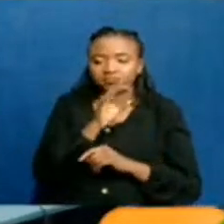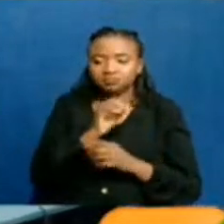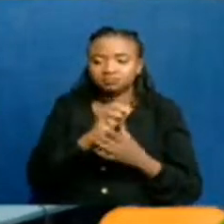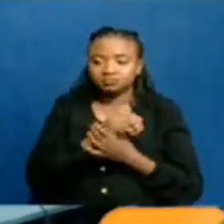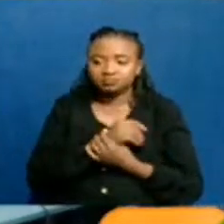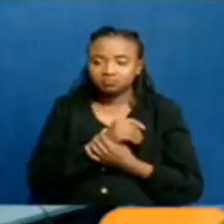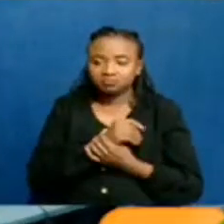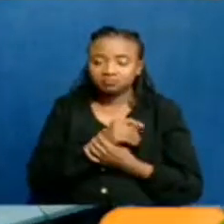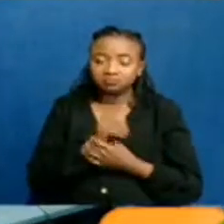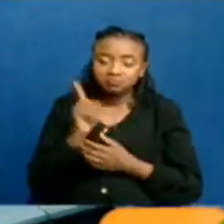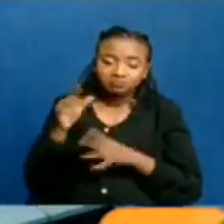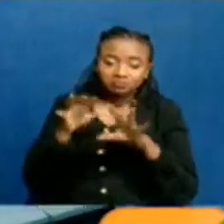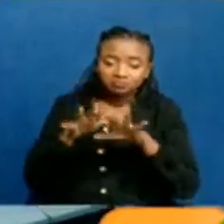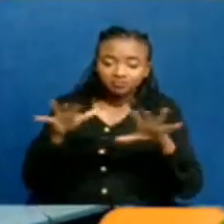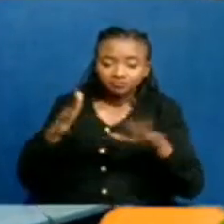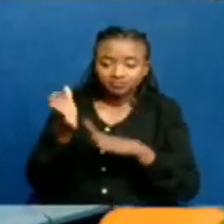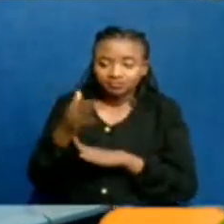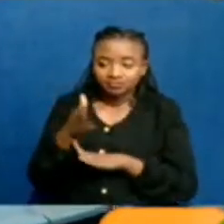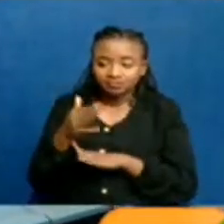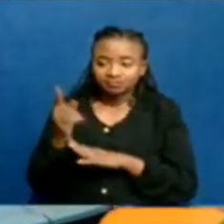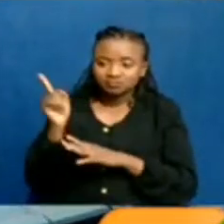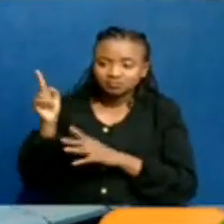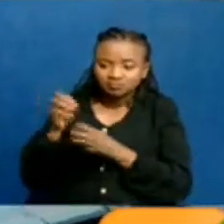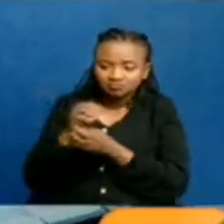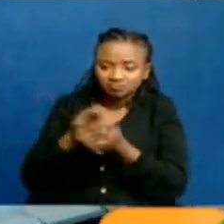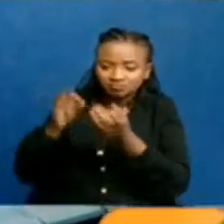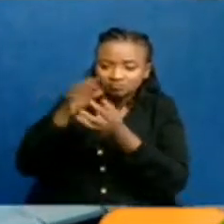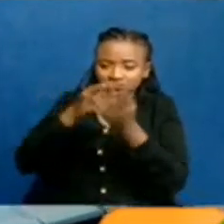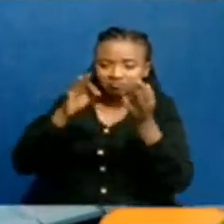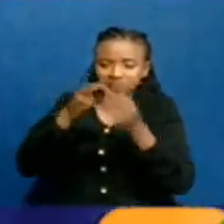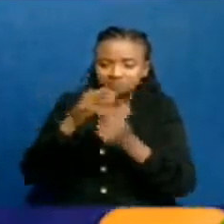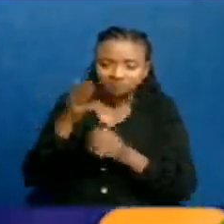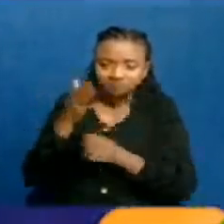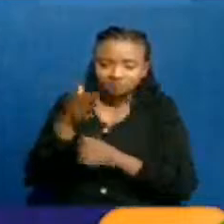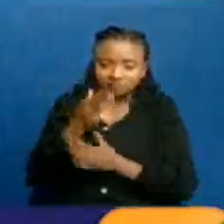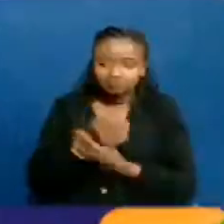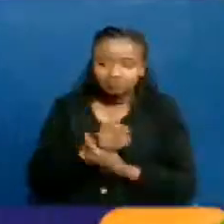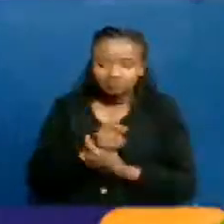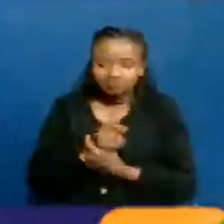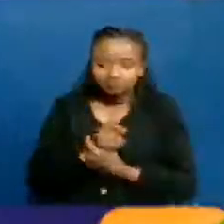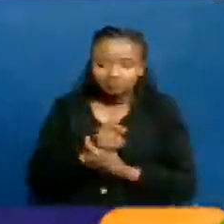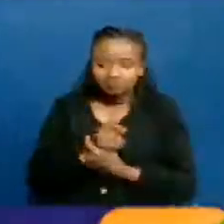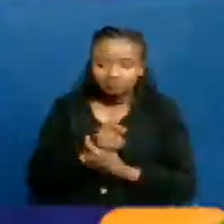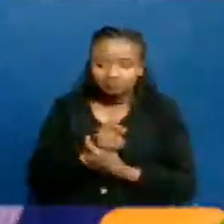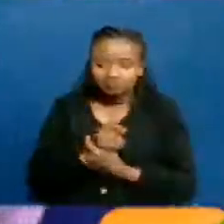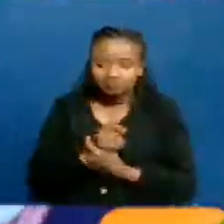At the fish market, a thick cloud of smoke billows into the air.